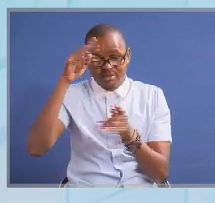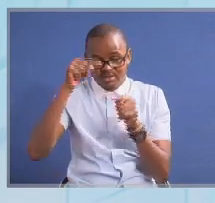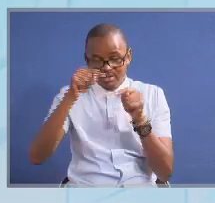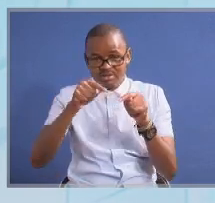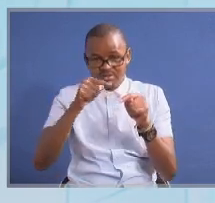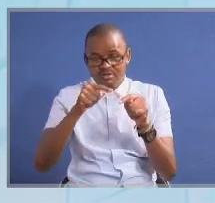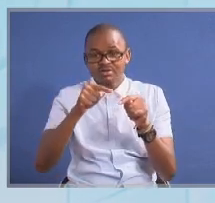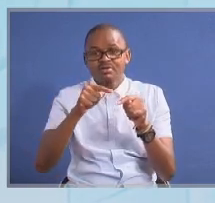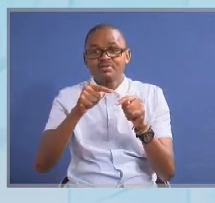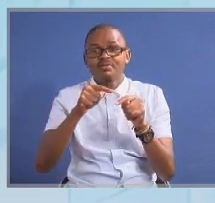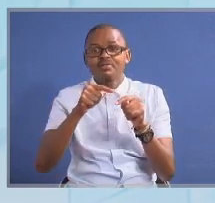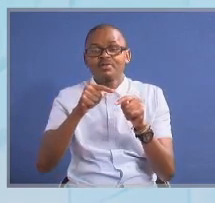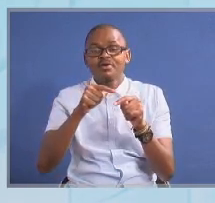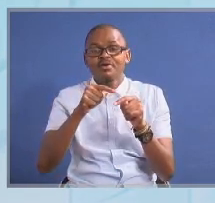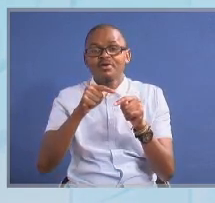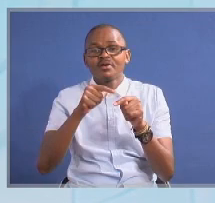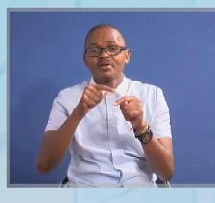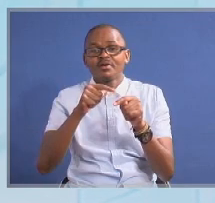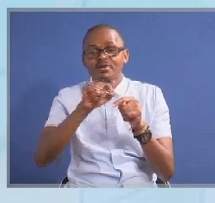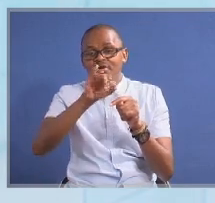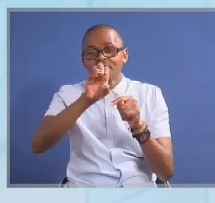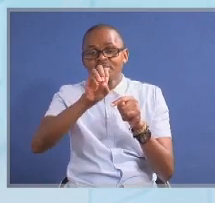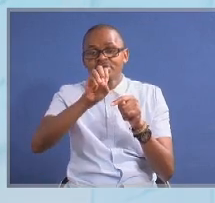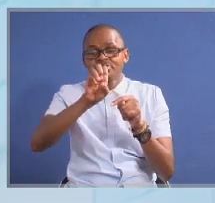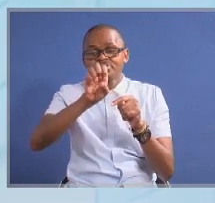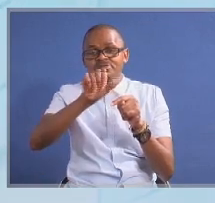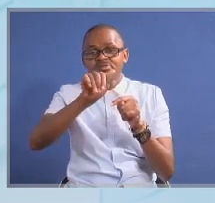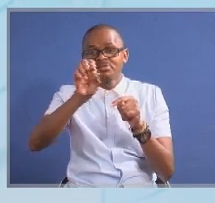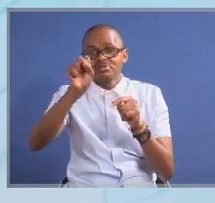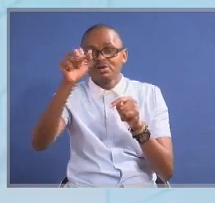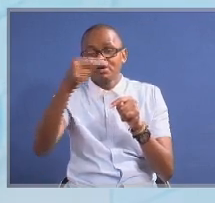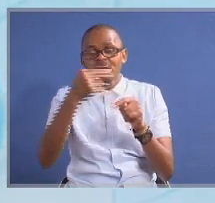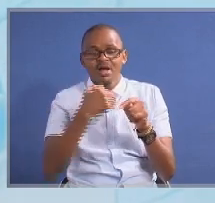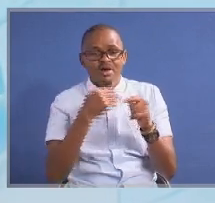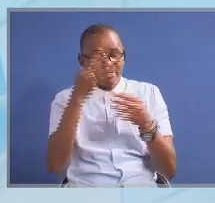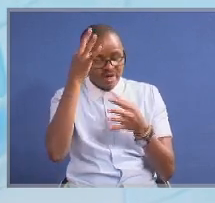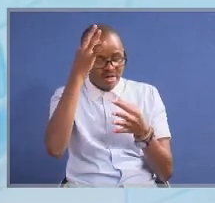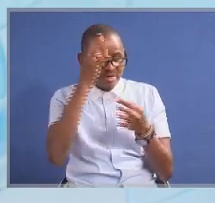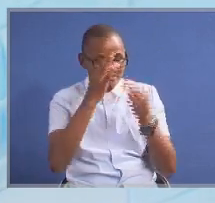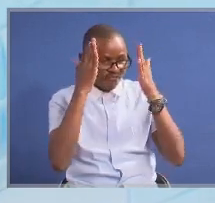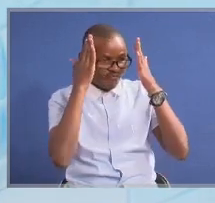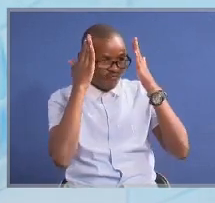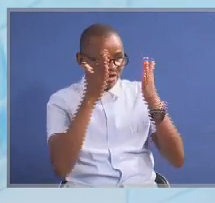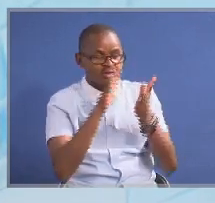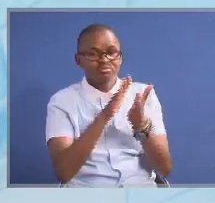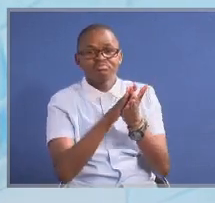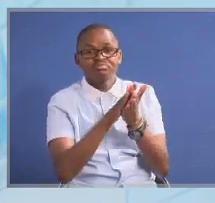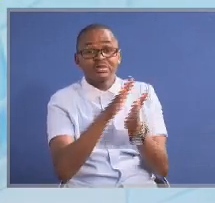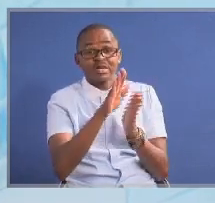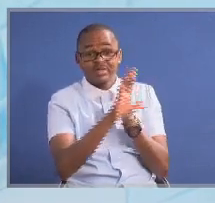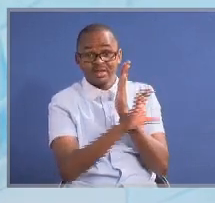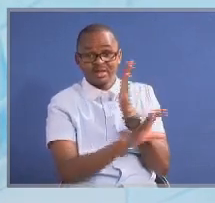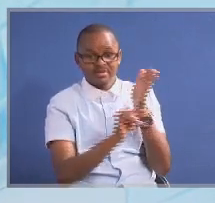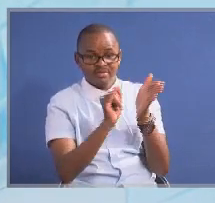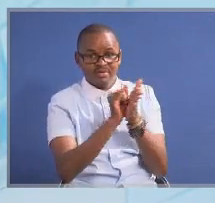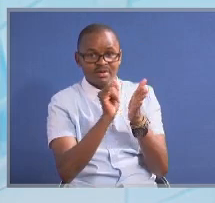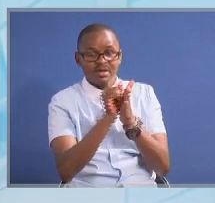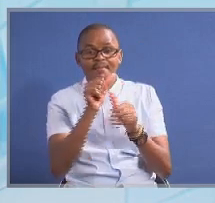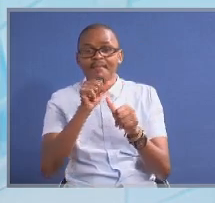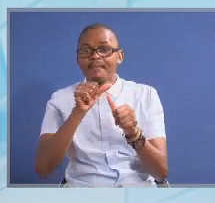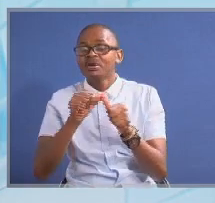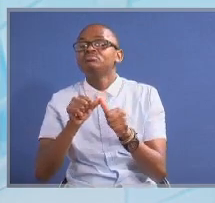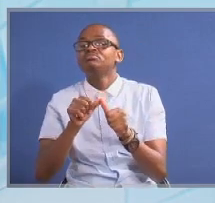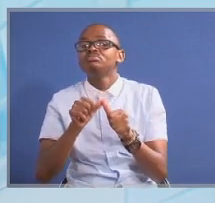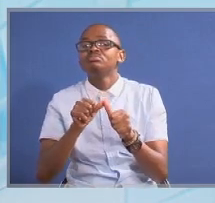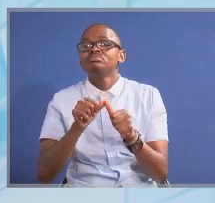this so-called Georgetown Declaration have decided to focus more on the countries. This is about, you